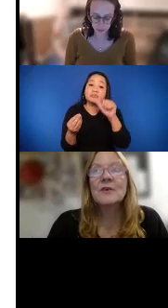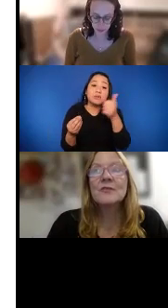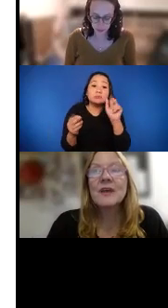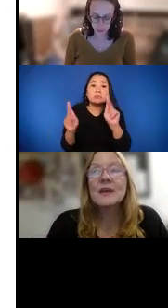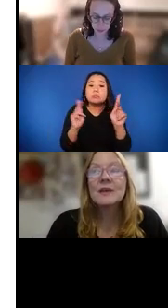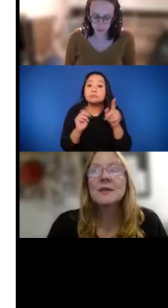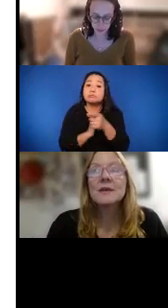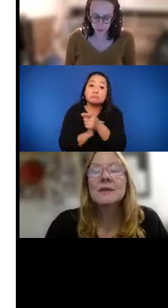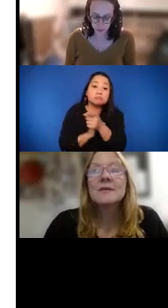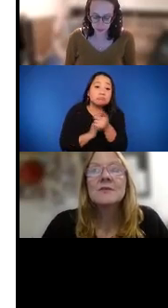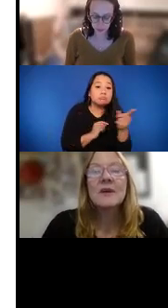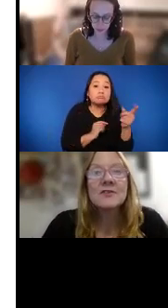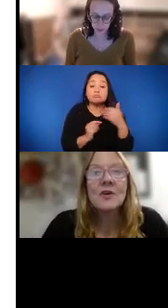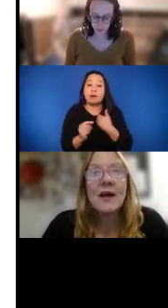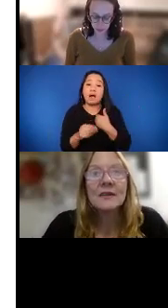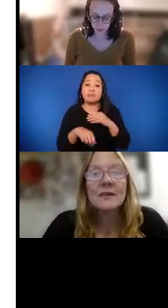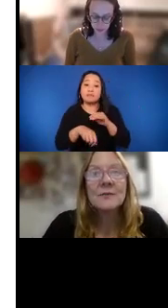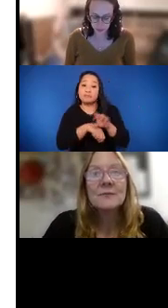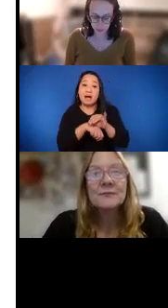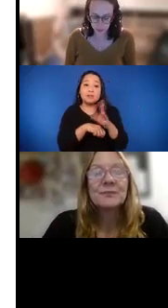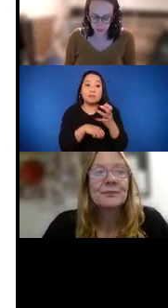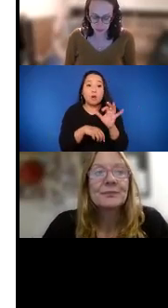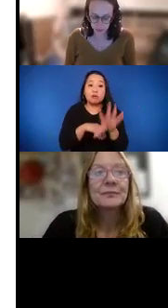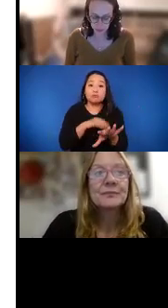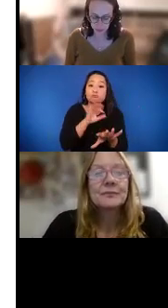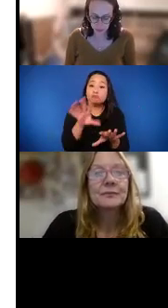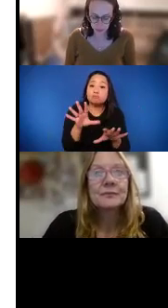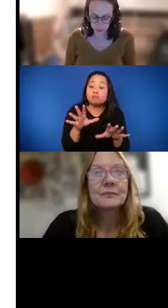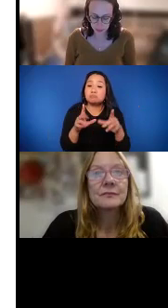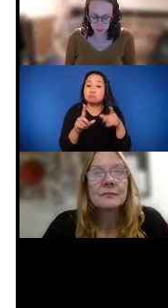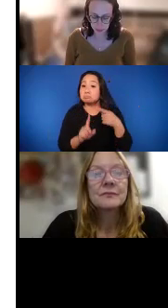to feel free to raise your hand.